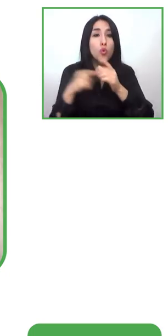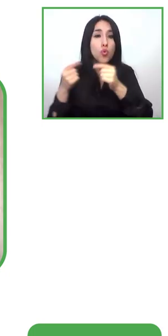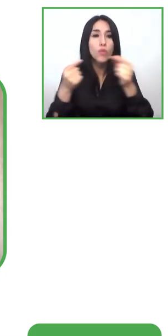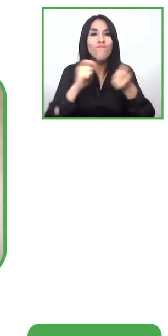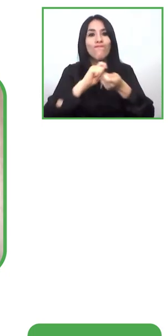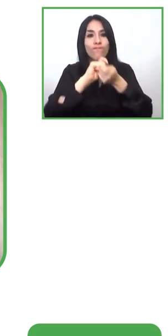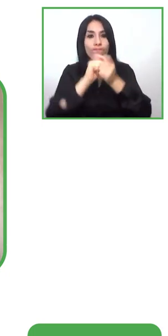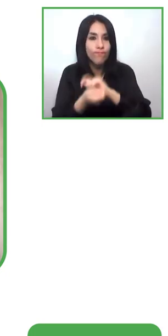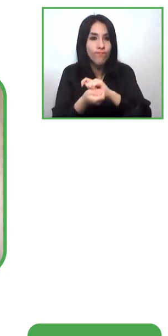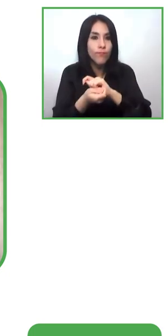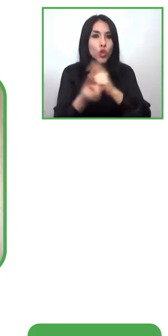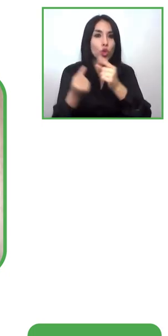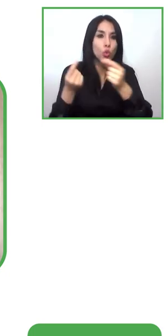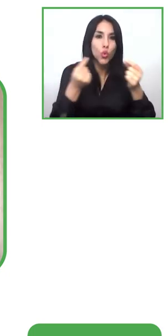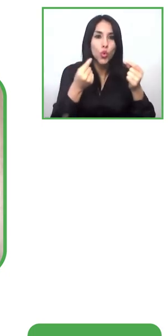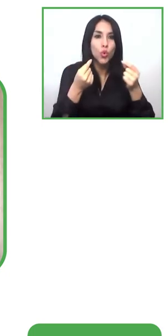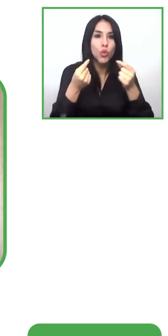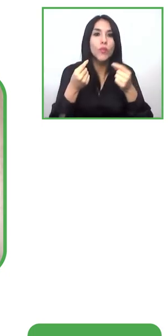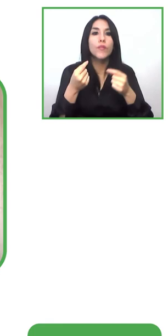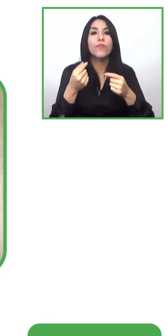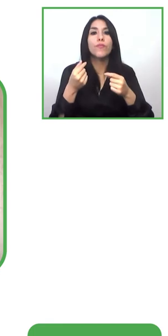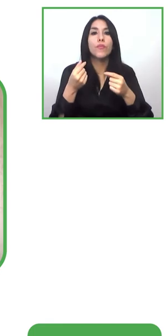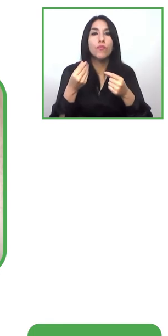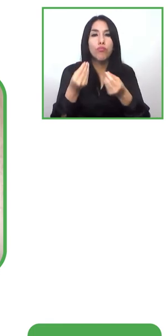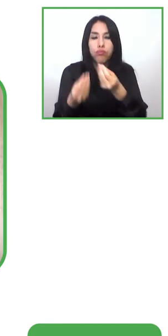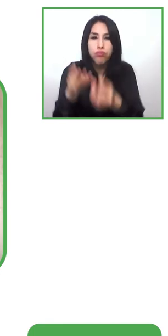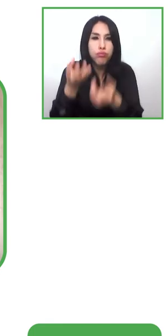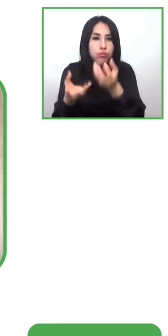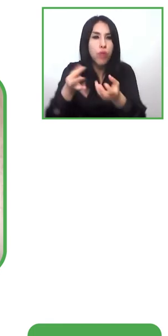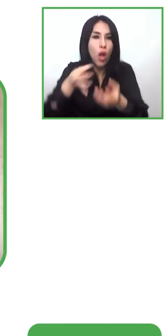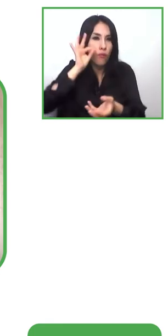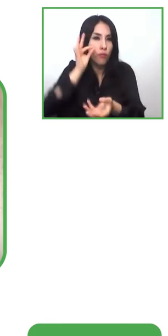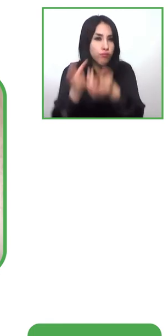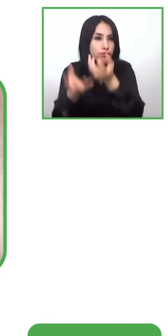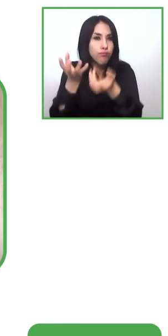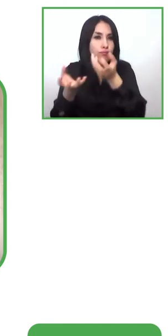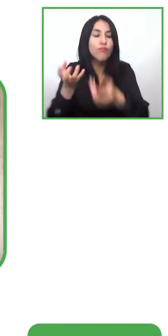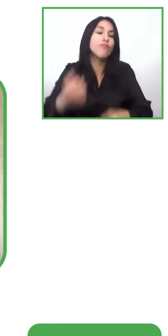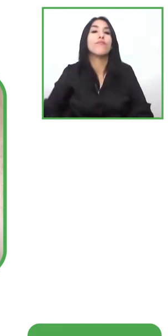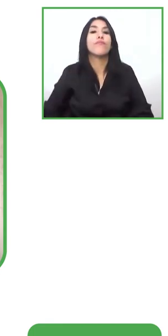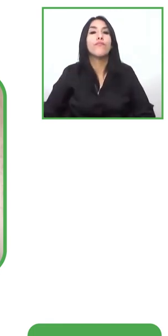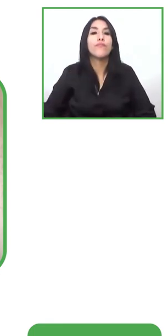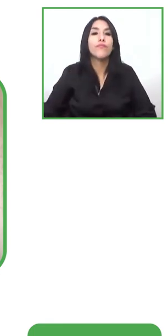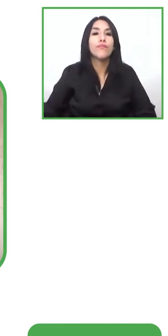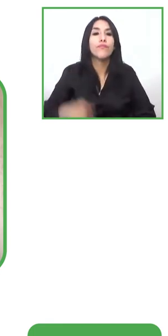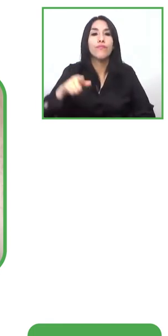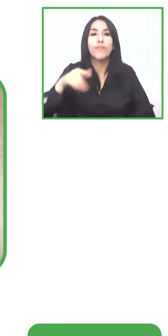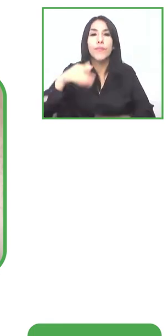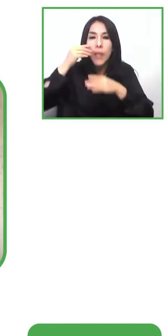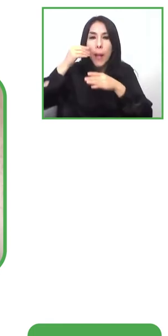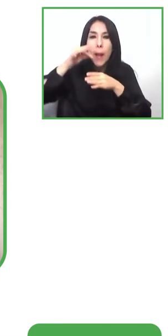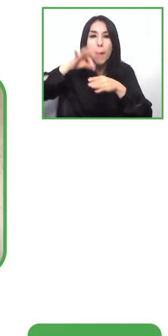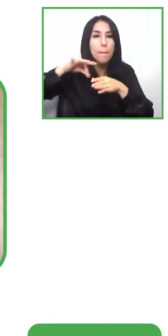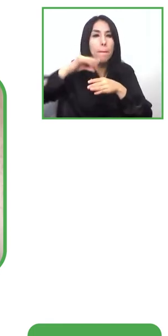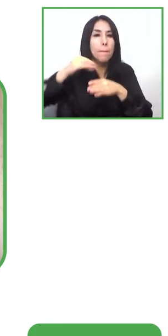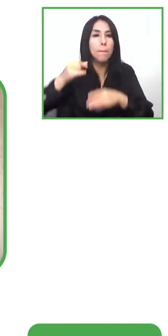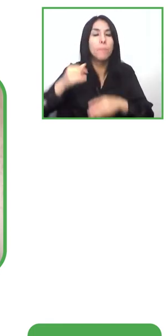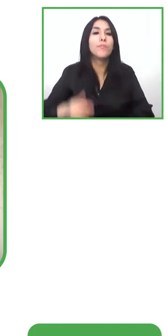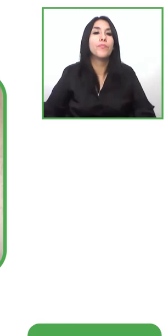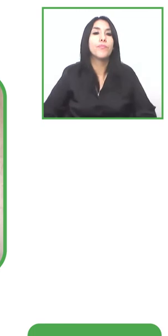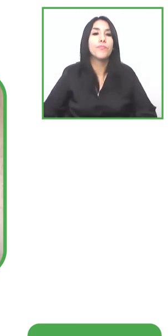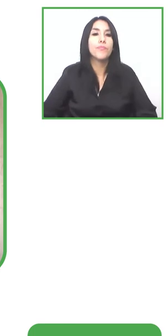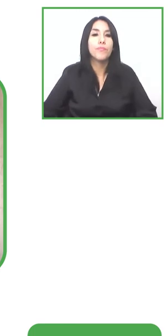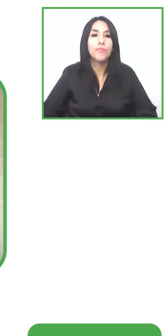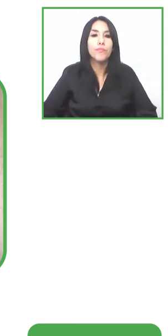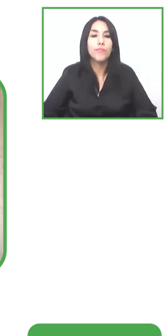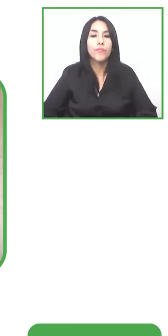However, we've tried to make the most of it. So while we were in shutdown, we did some physical remodifications to our